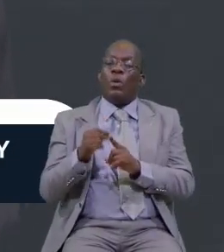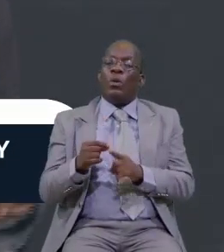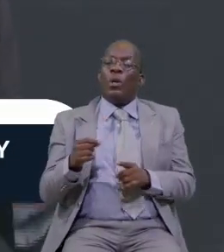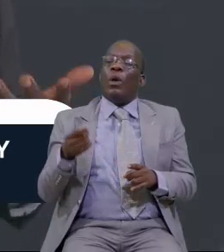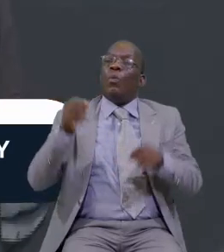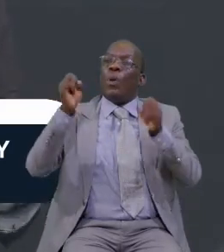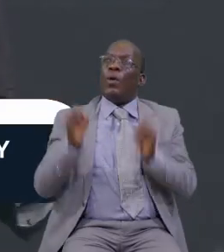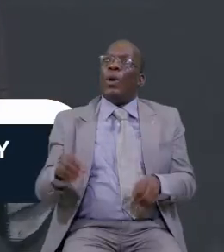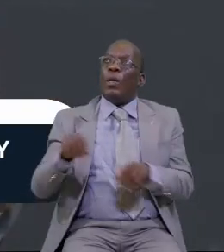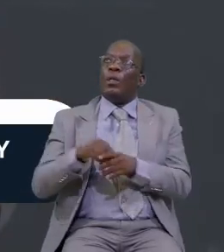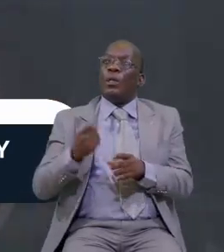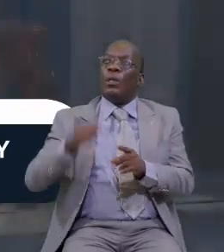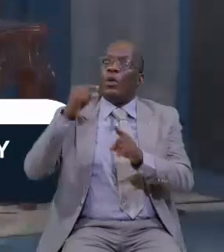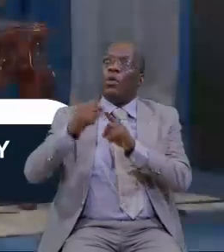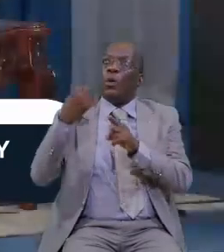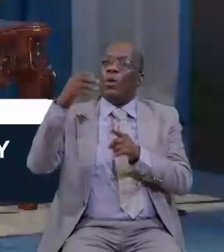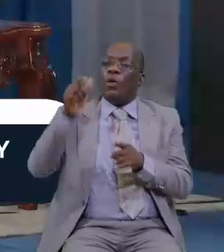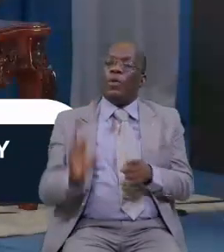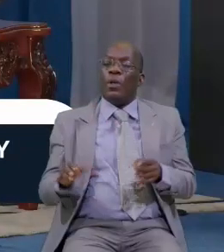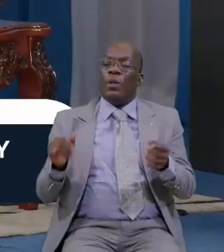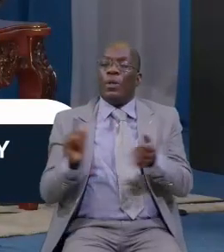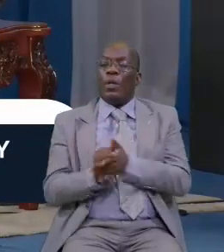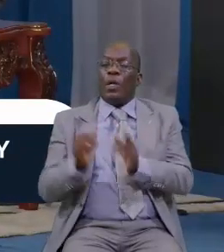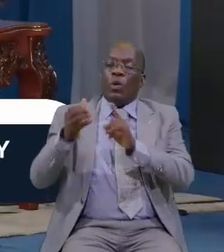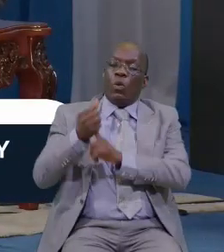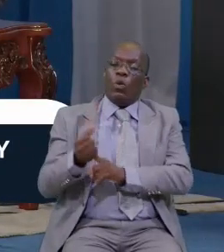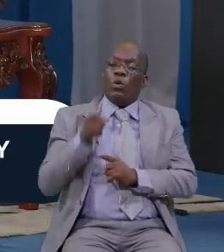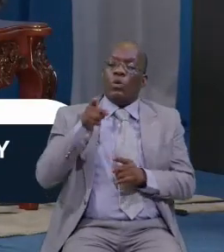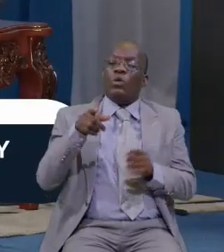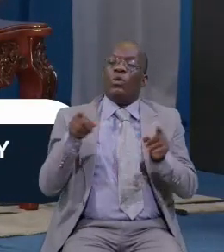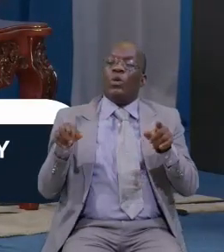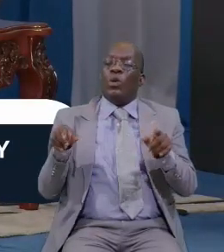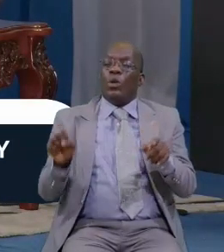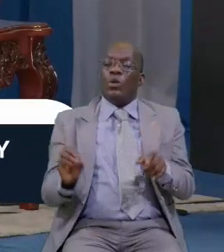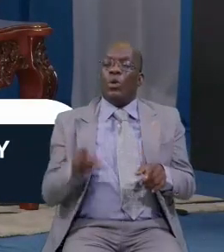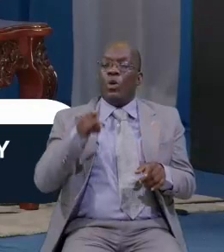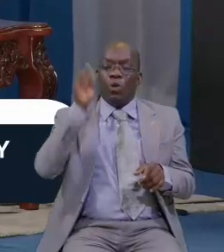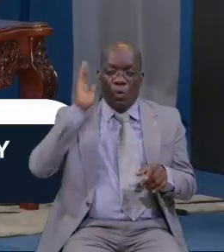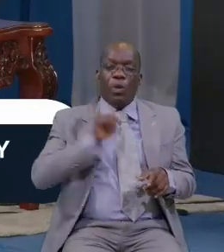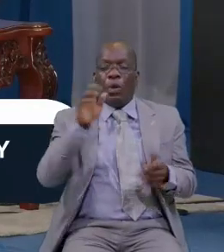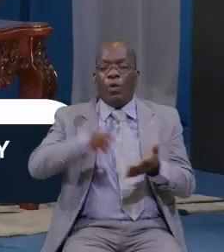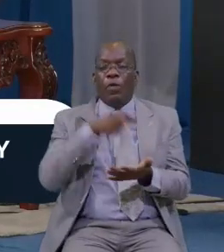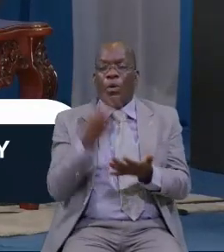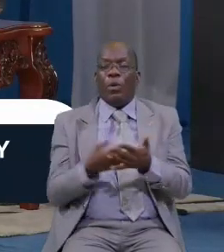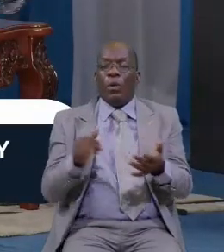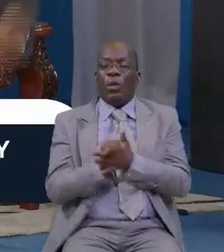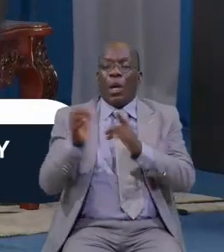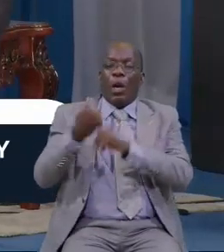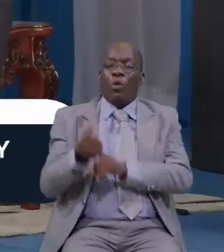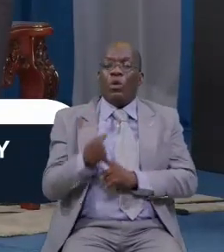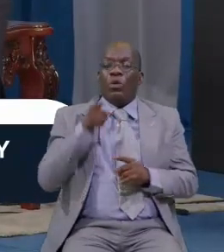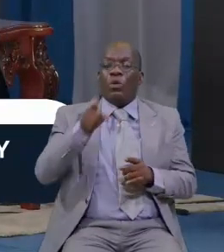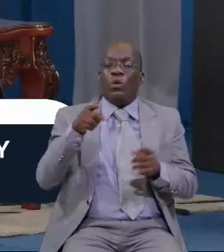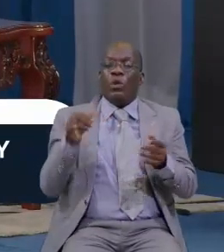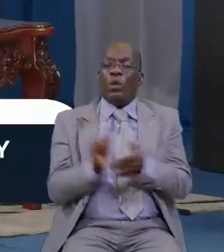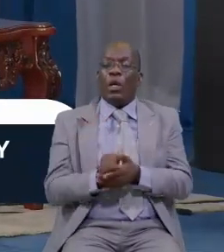word of Jesus, that upholds you so that you don't fall. That upholds you so you don't look back. That upholds